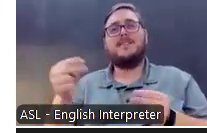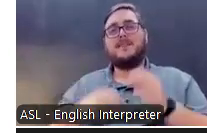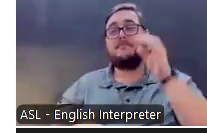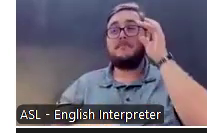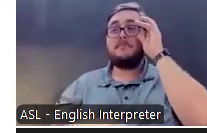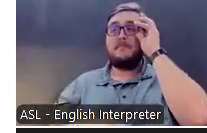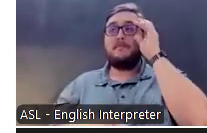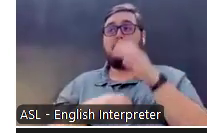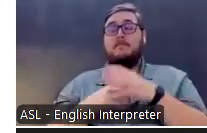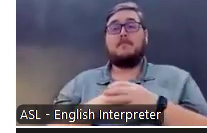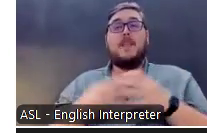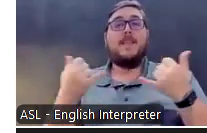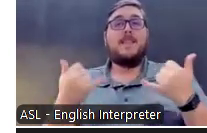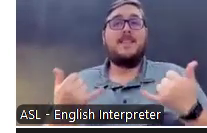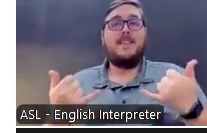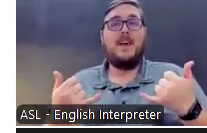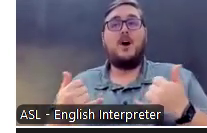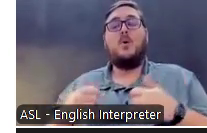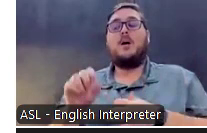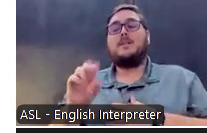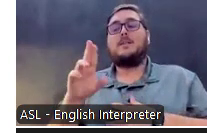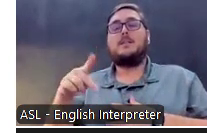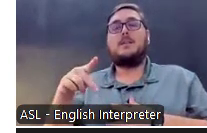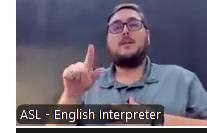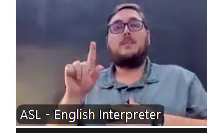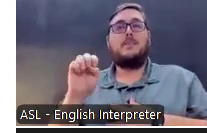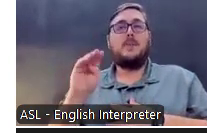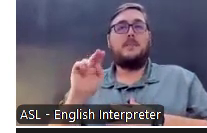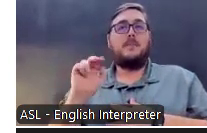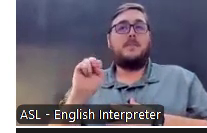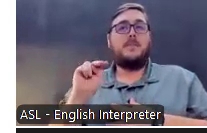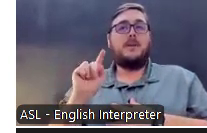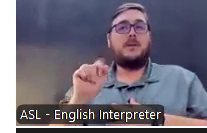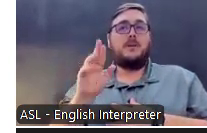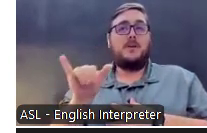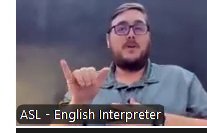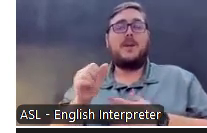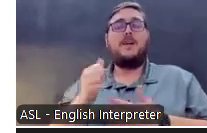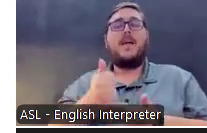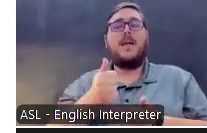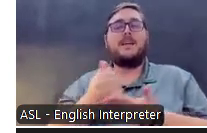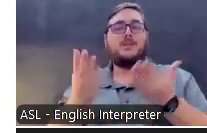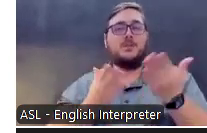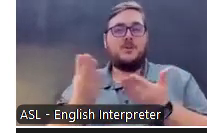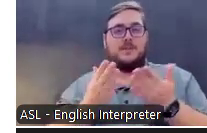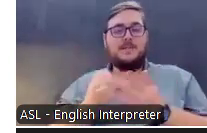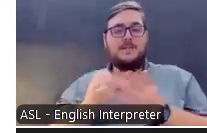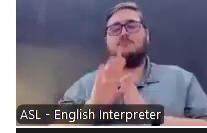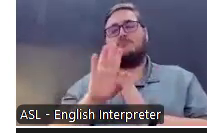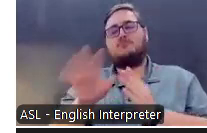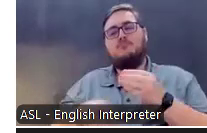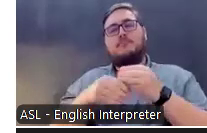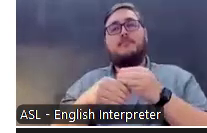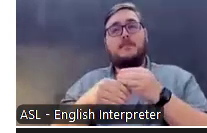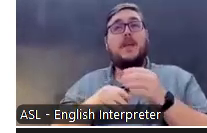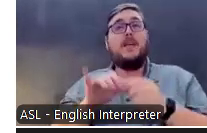And now we're going to talk about supplementary aids and services. These are determined by the student's IEP team.